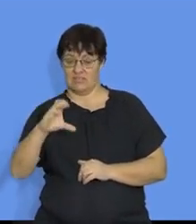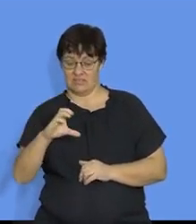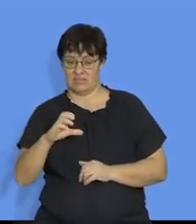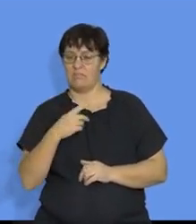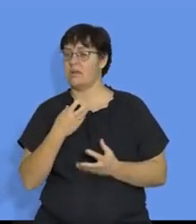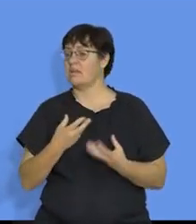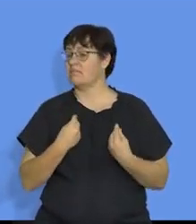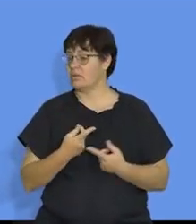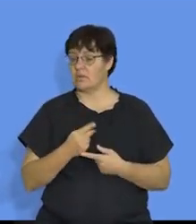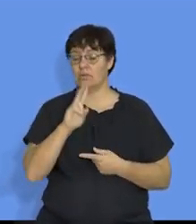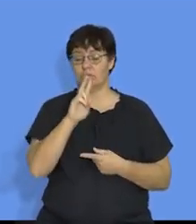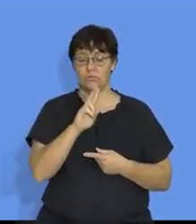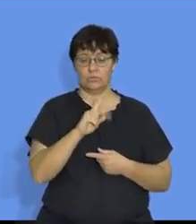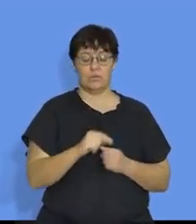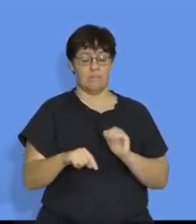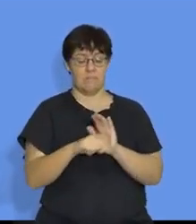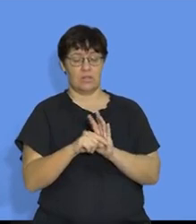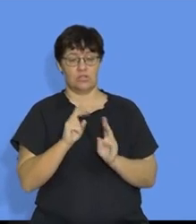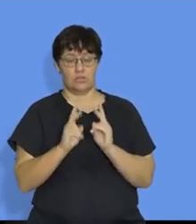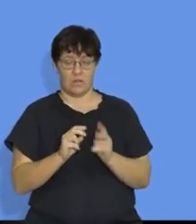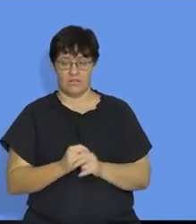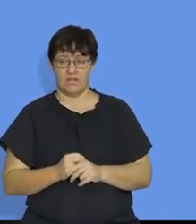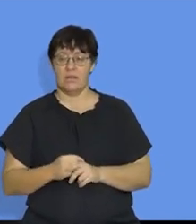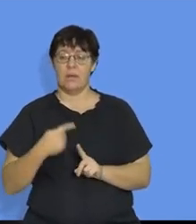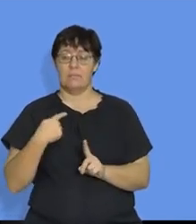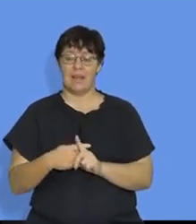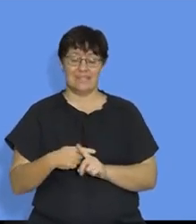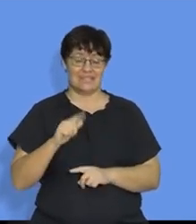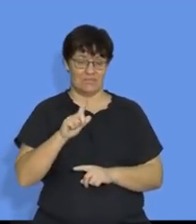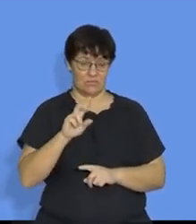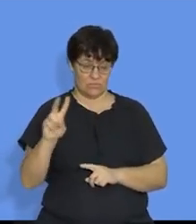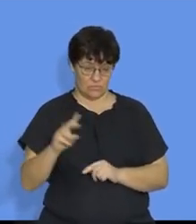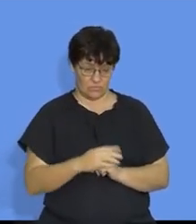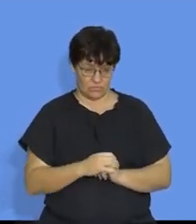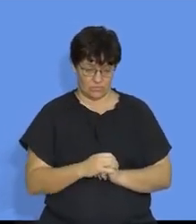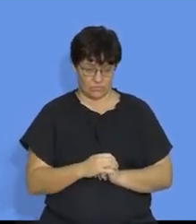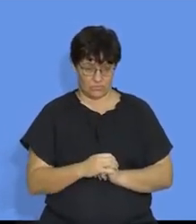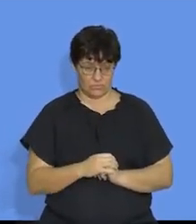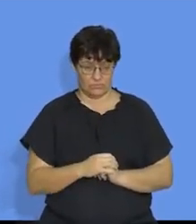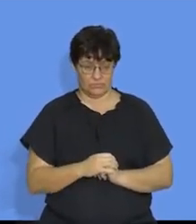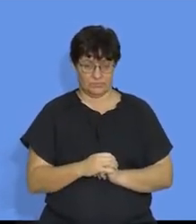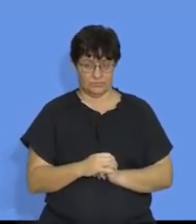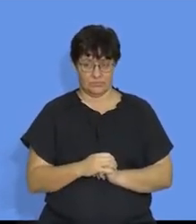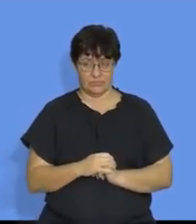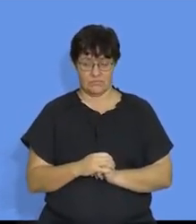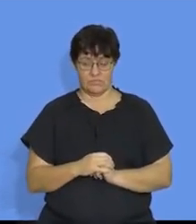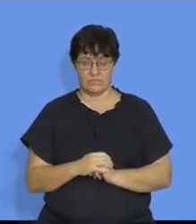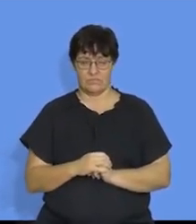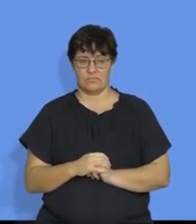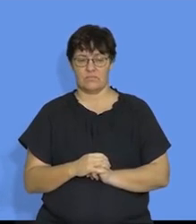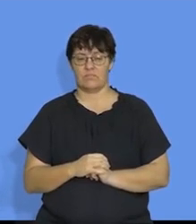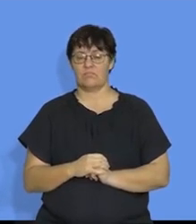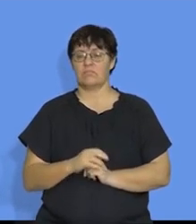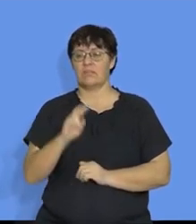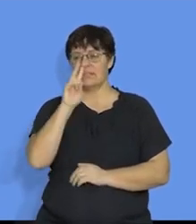as 2 minus 12 plus 72. So, we can have a